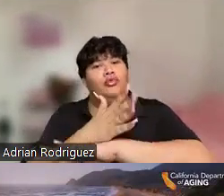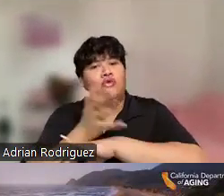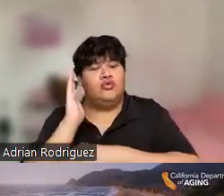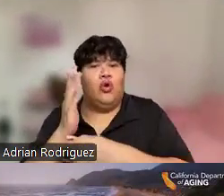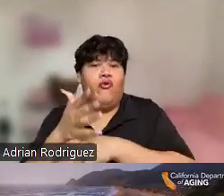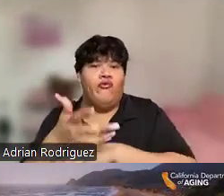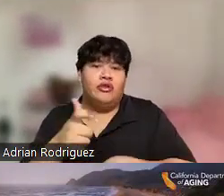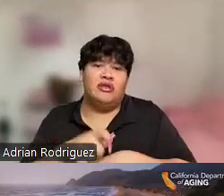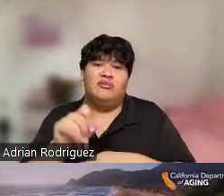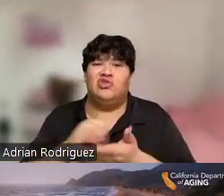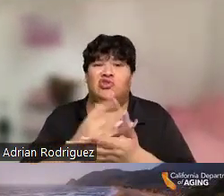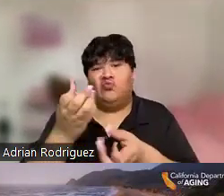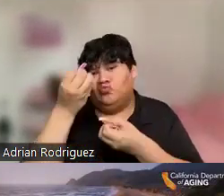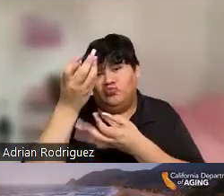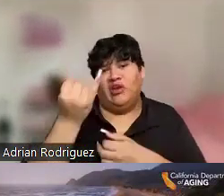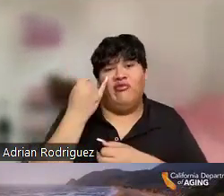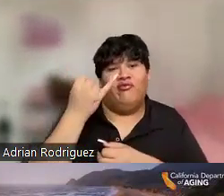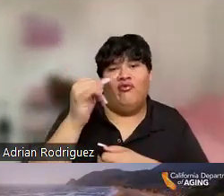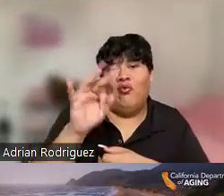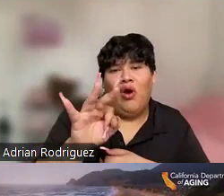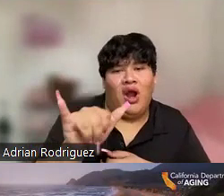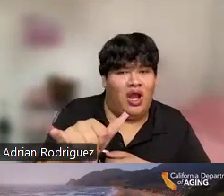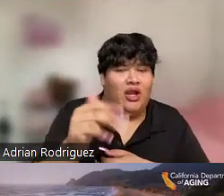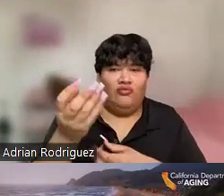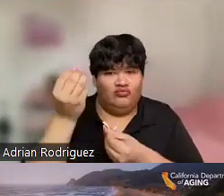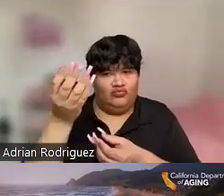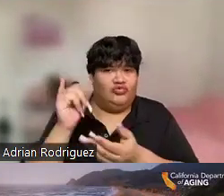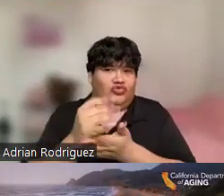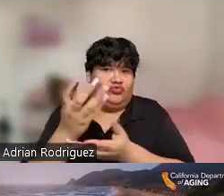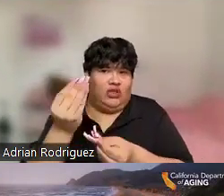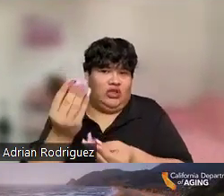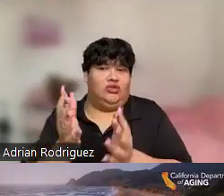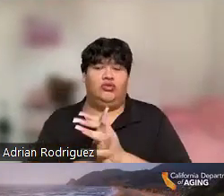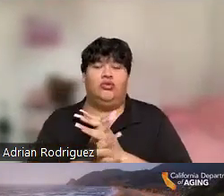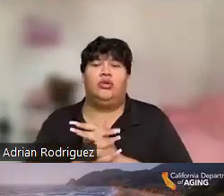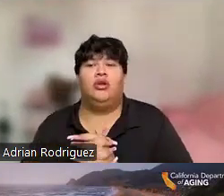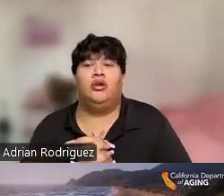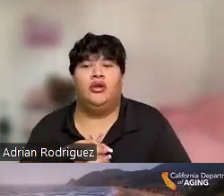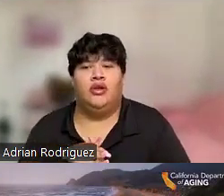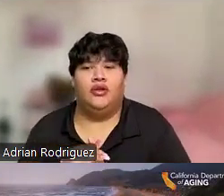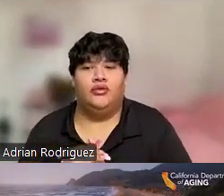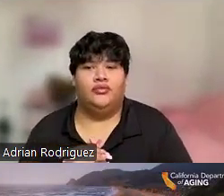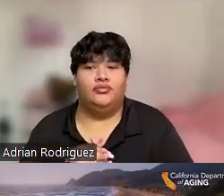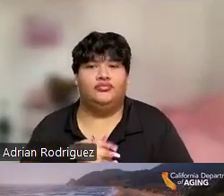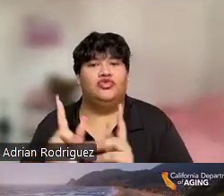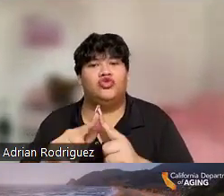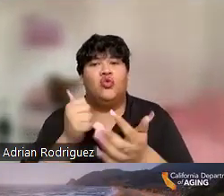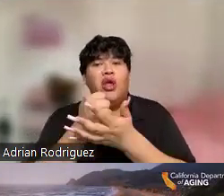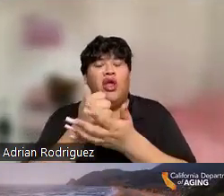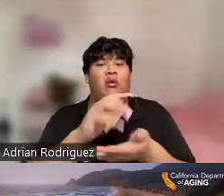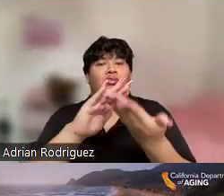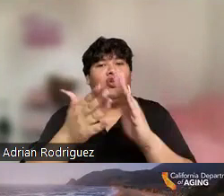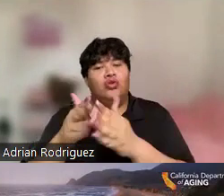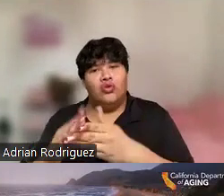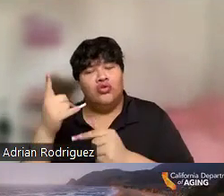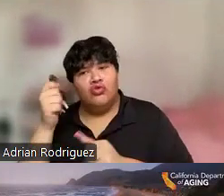as an FYI with the network because we all support similar communities. And this is also going to help the communities that you serve as